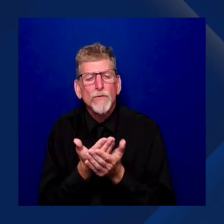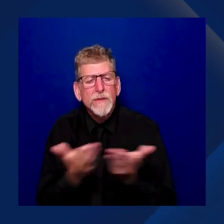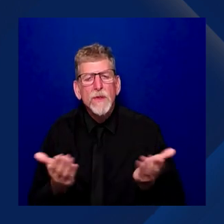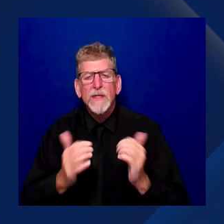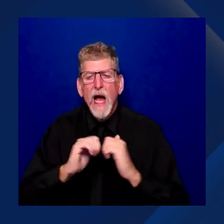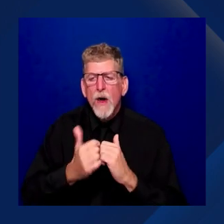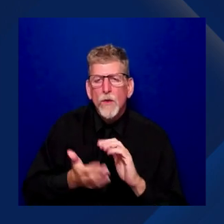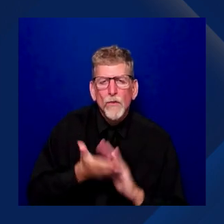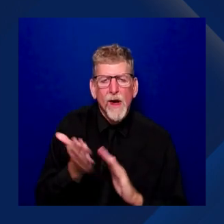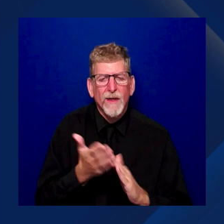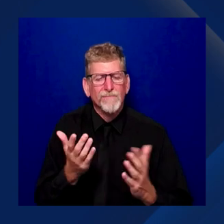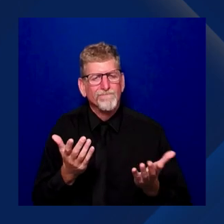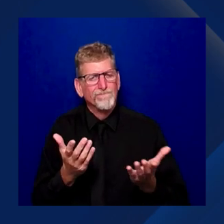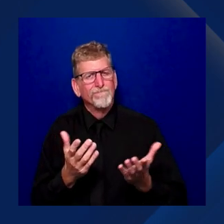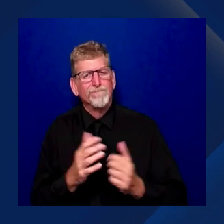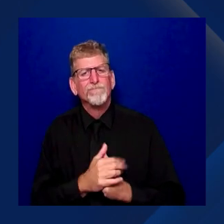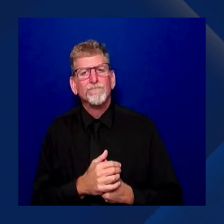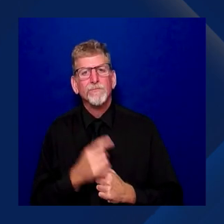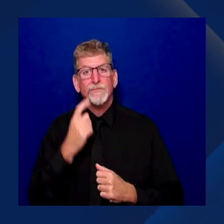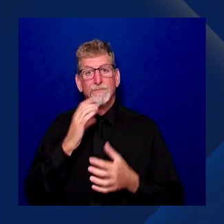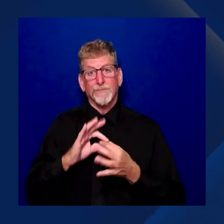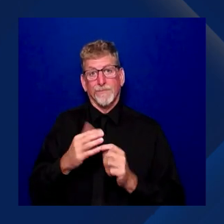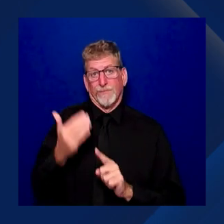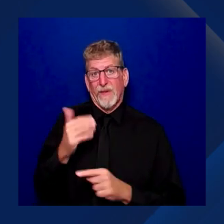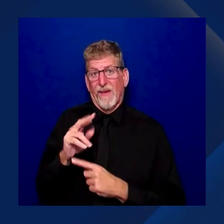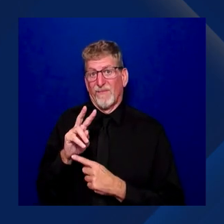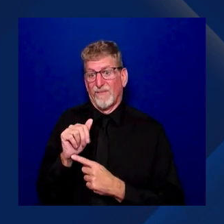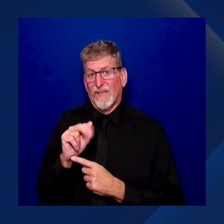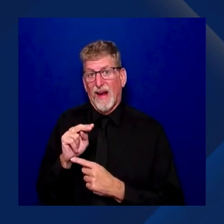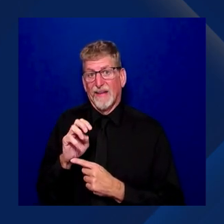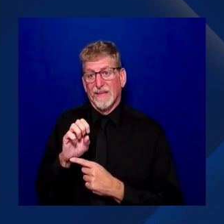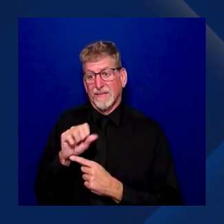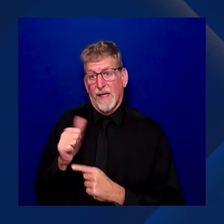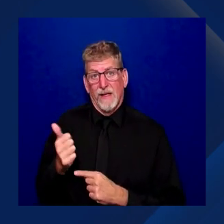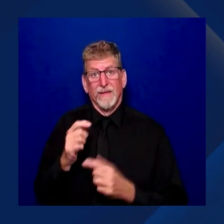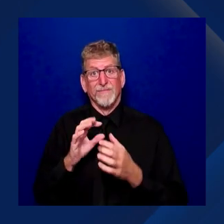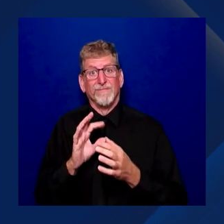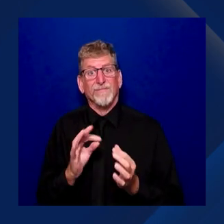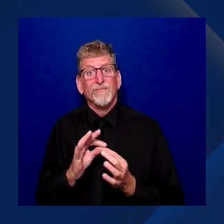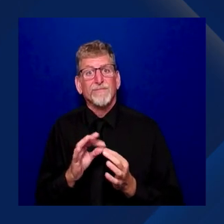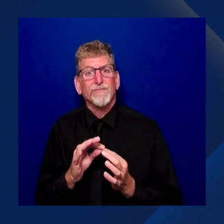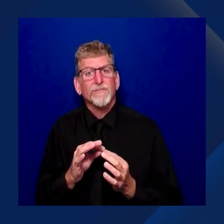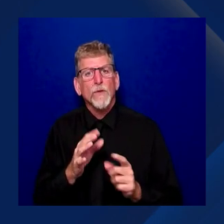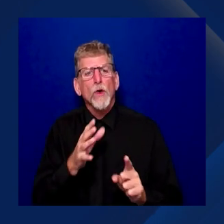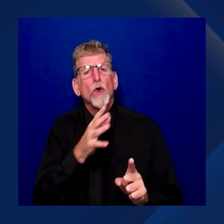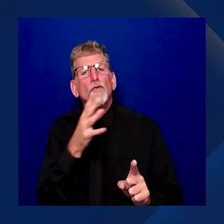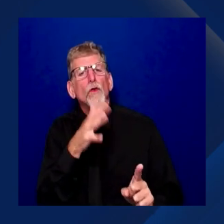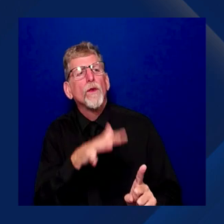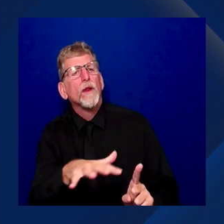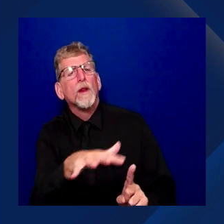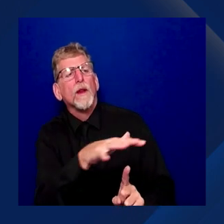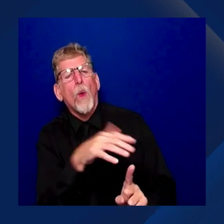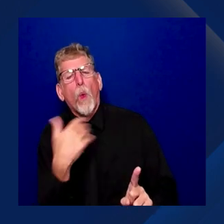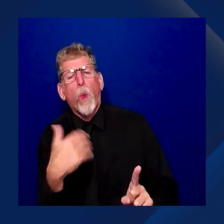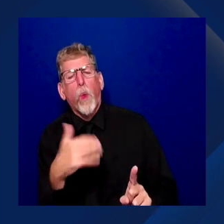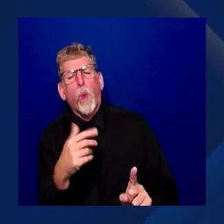then we're gonna see our disparity gap get even wider as we expand telehealth. And this is why we need to see